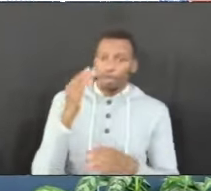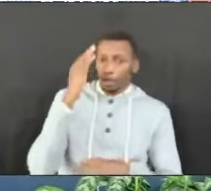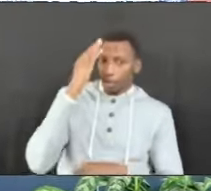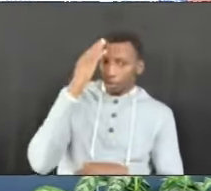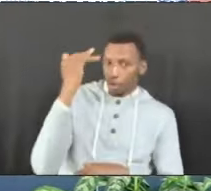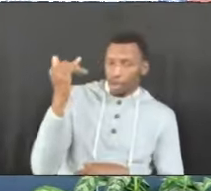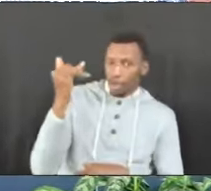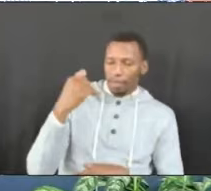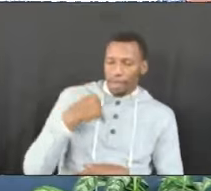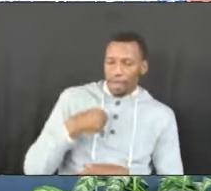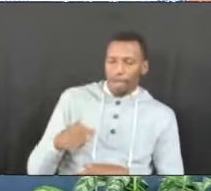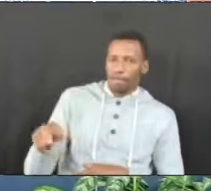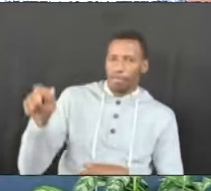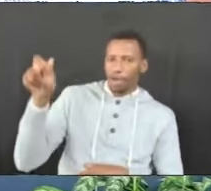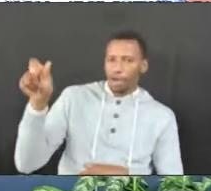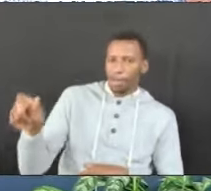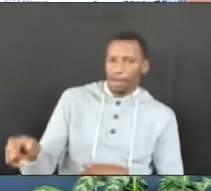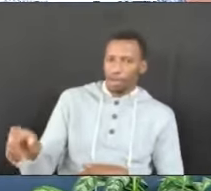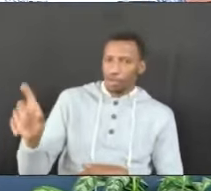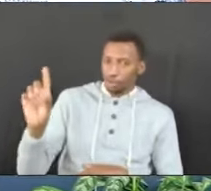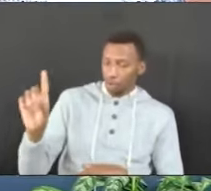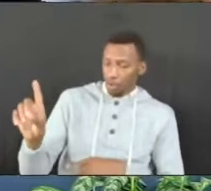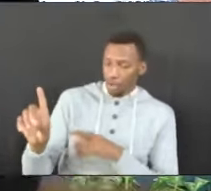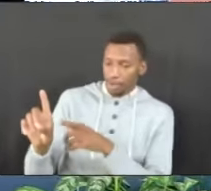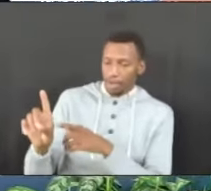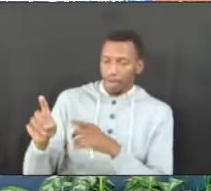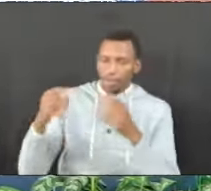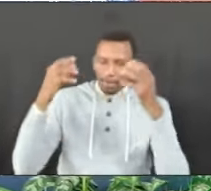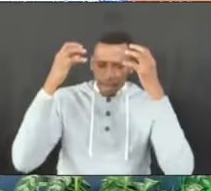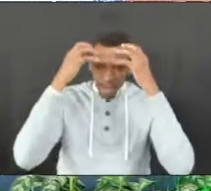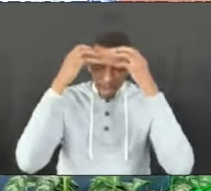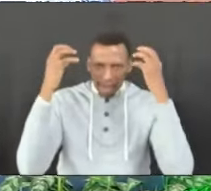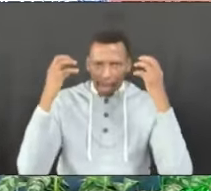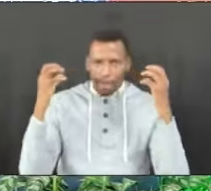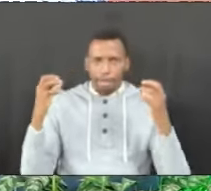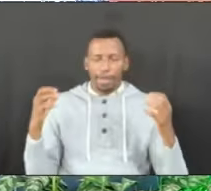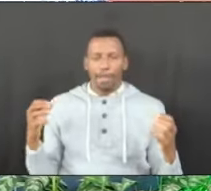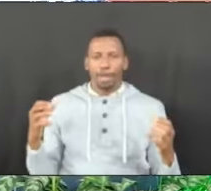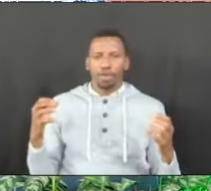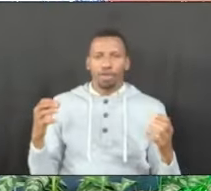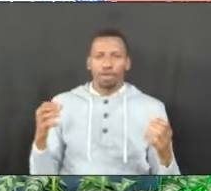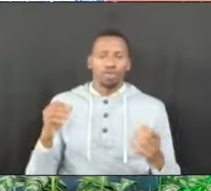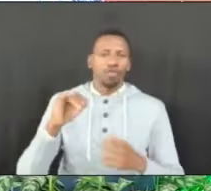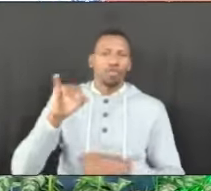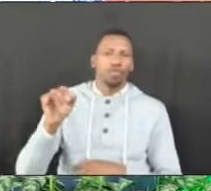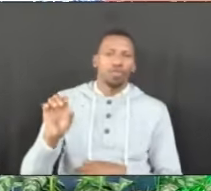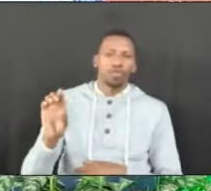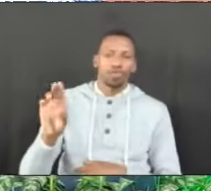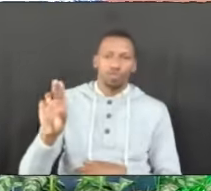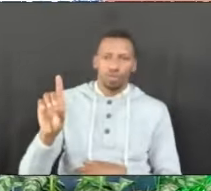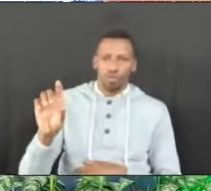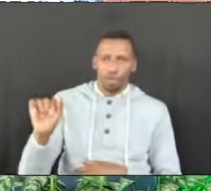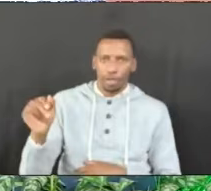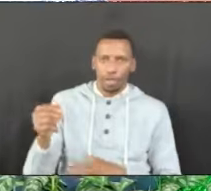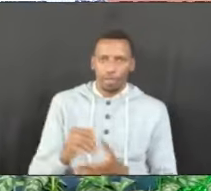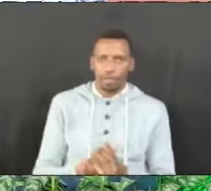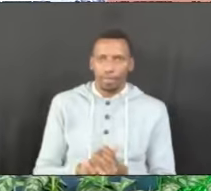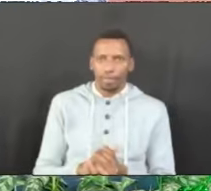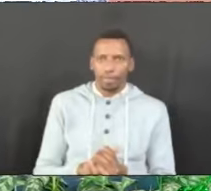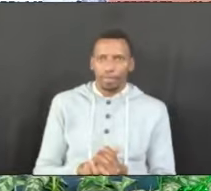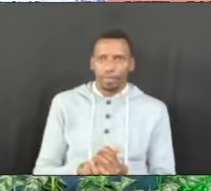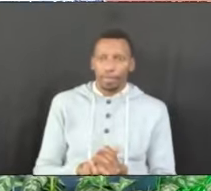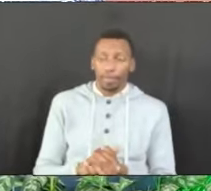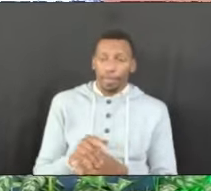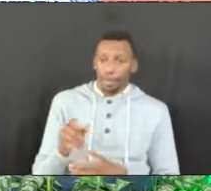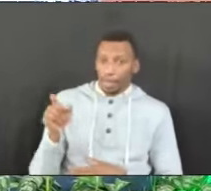there is one. He is the lion of the tribe of Judah, the root of David.